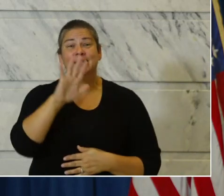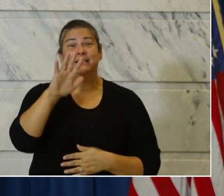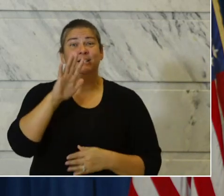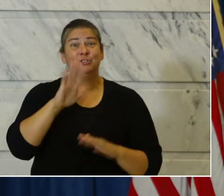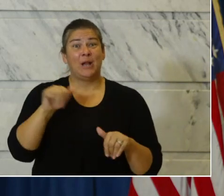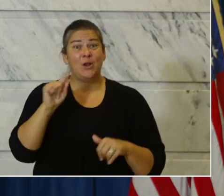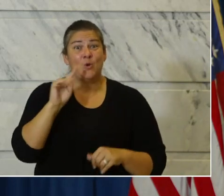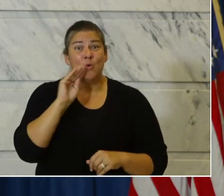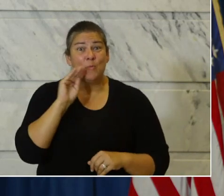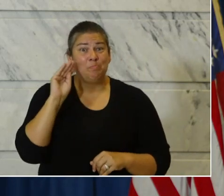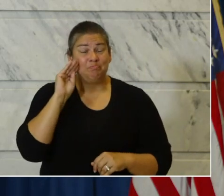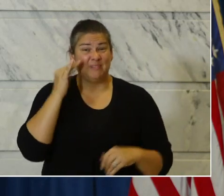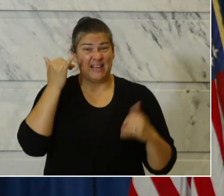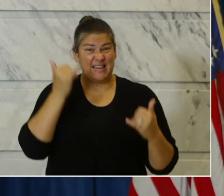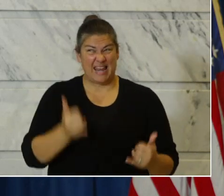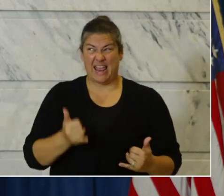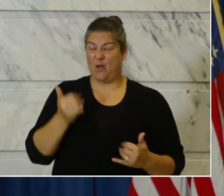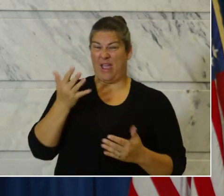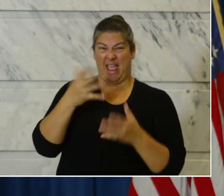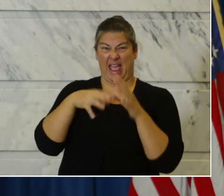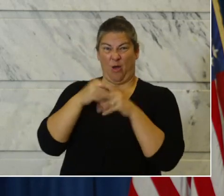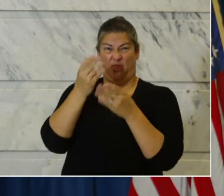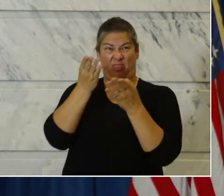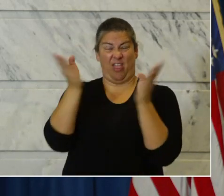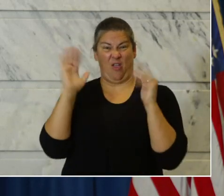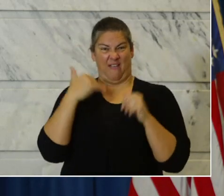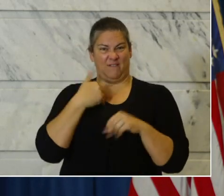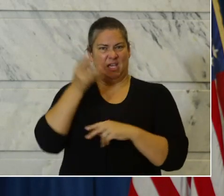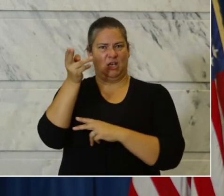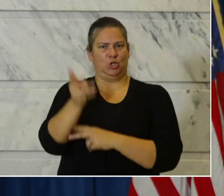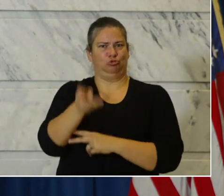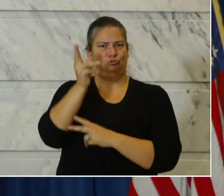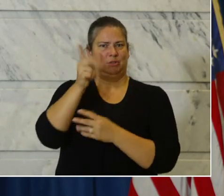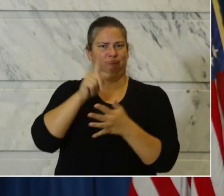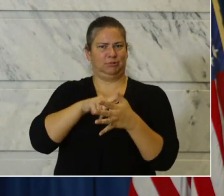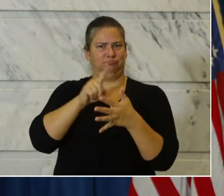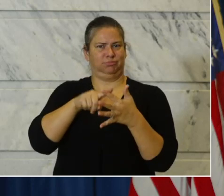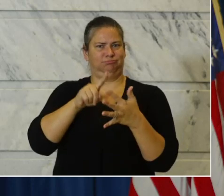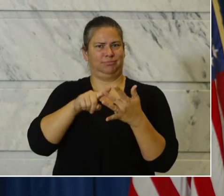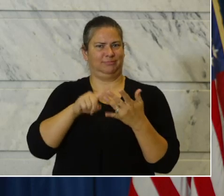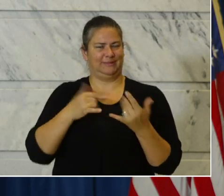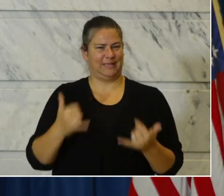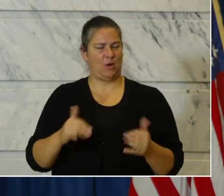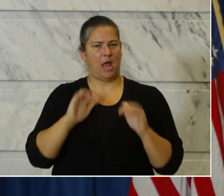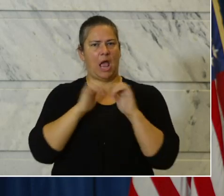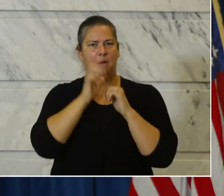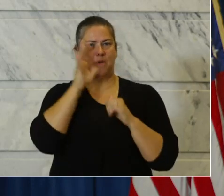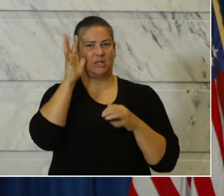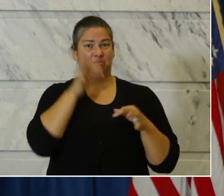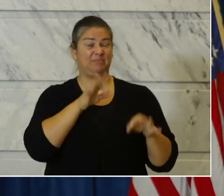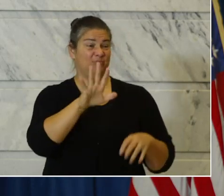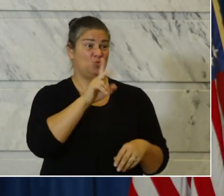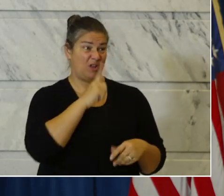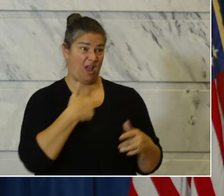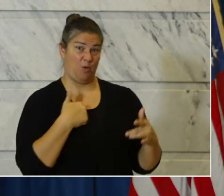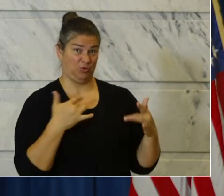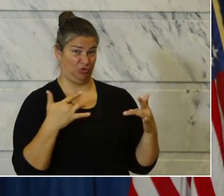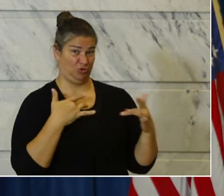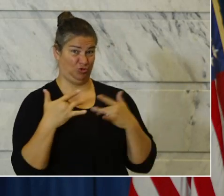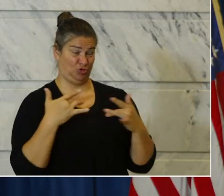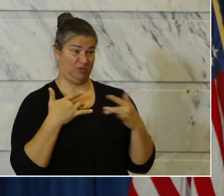but history going on outside, how do they explain what's happening to their children? First, I was worried I was going to be a little